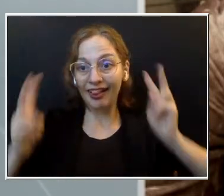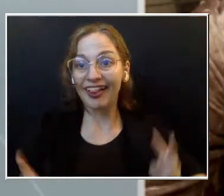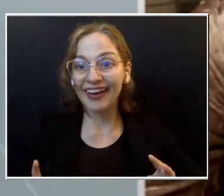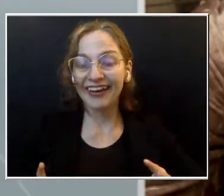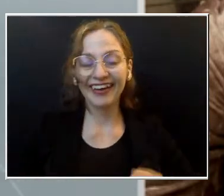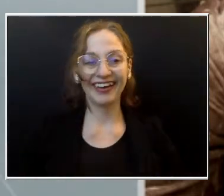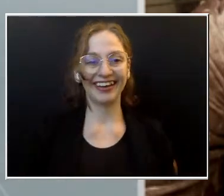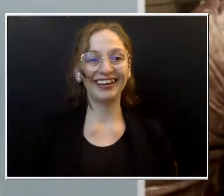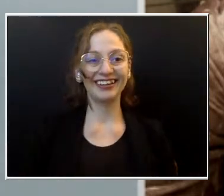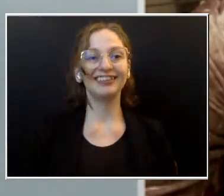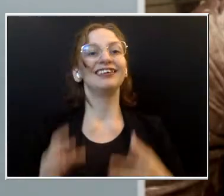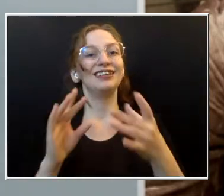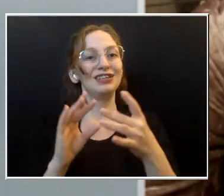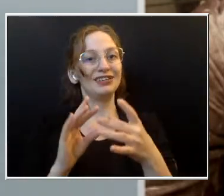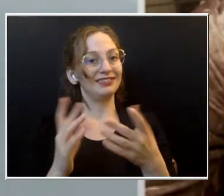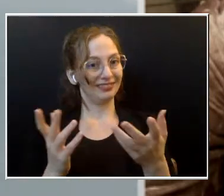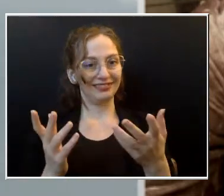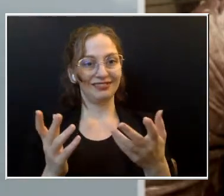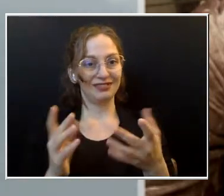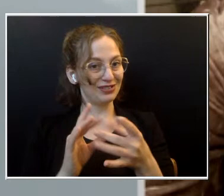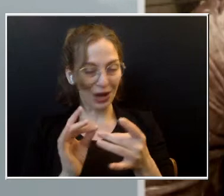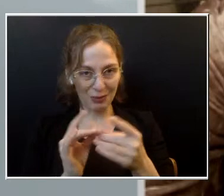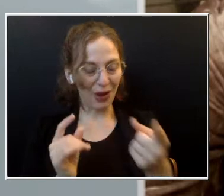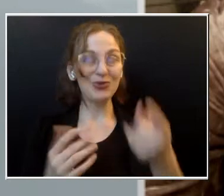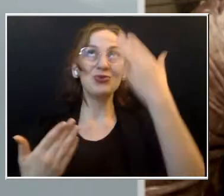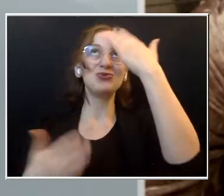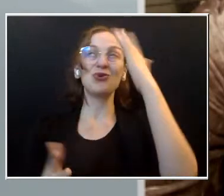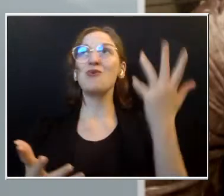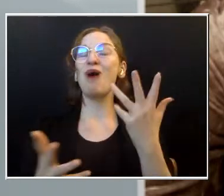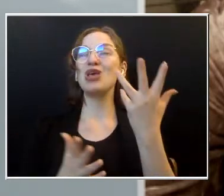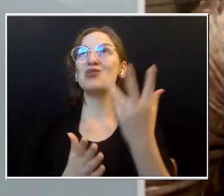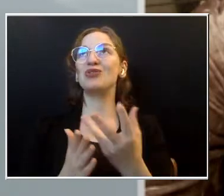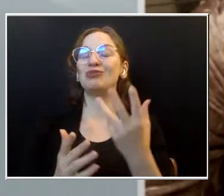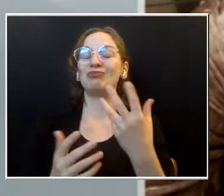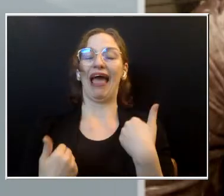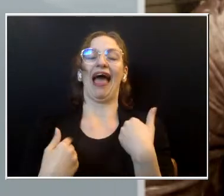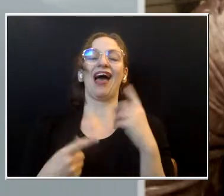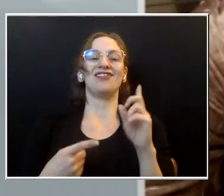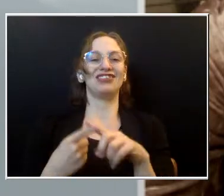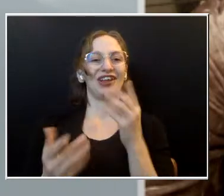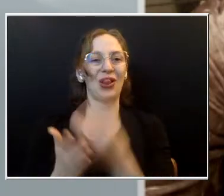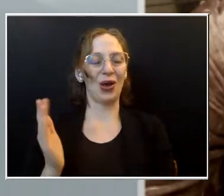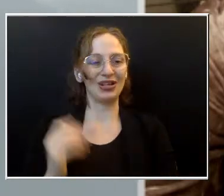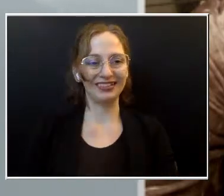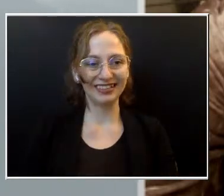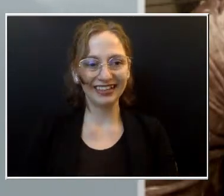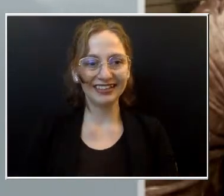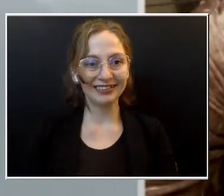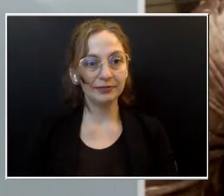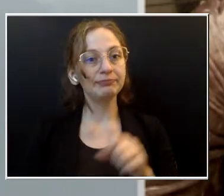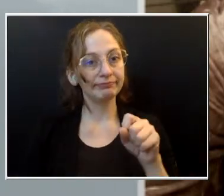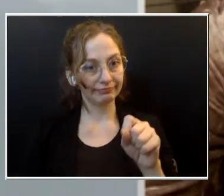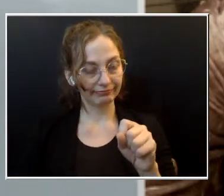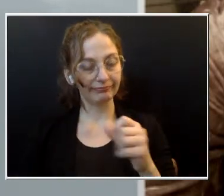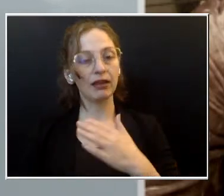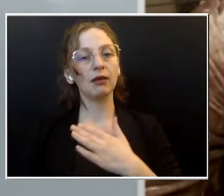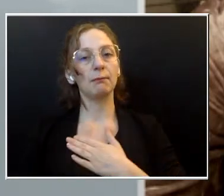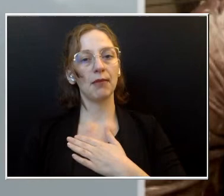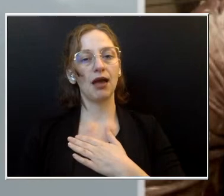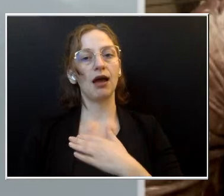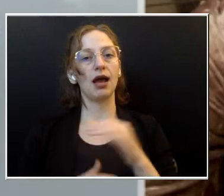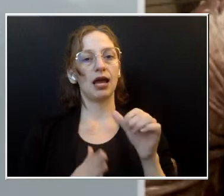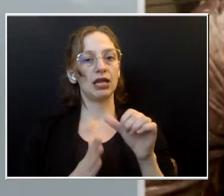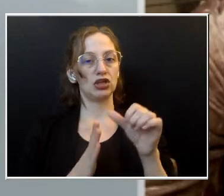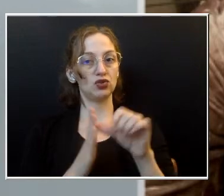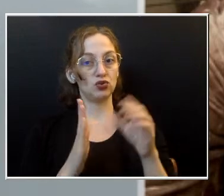them. So I was here at KU, plastic surgery department. Norma was updating my areola